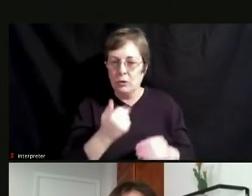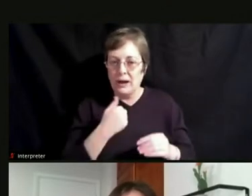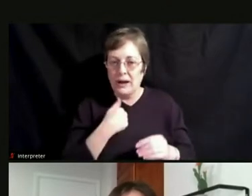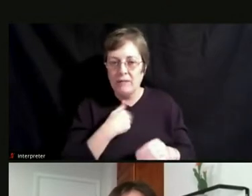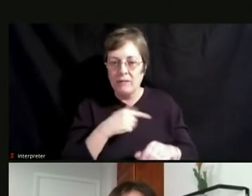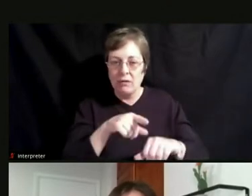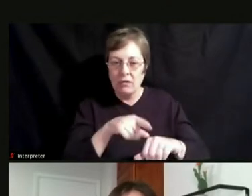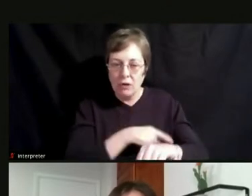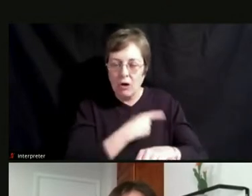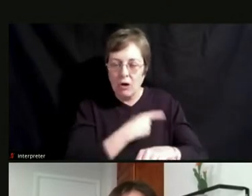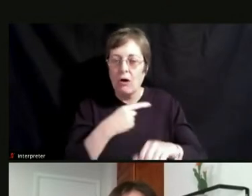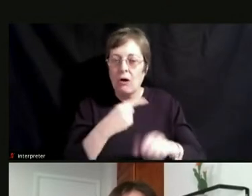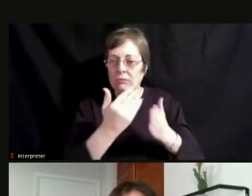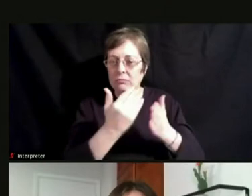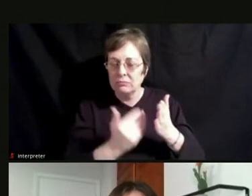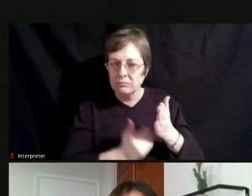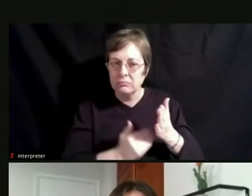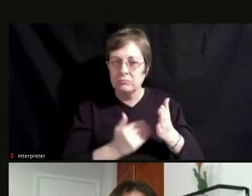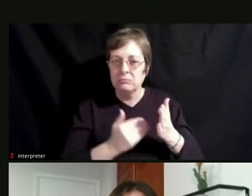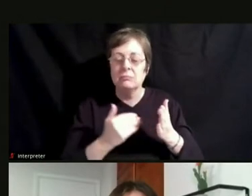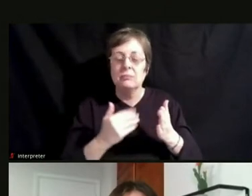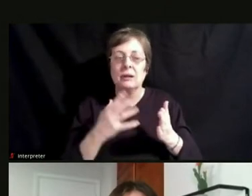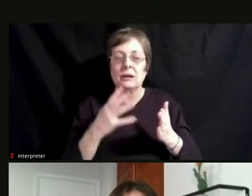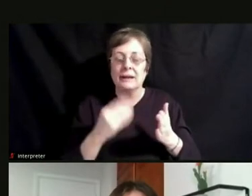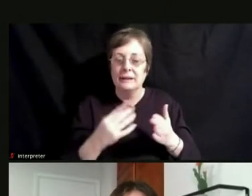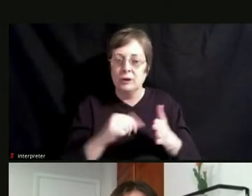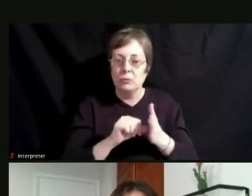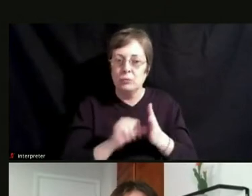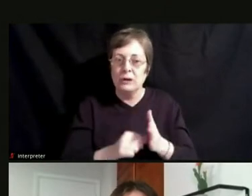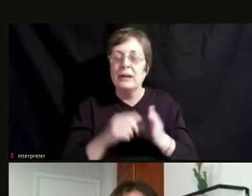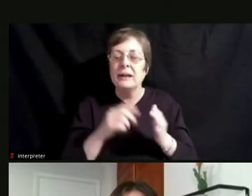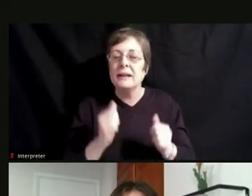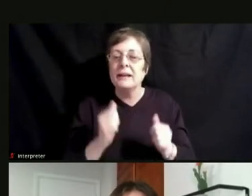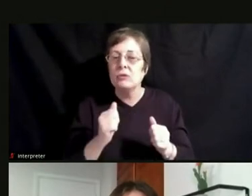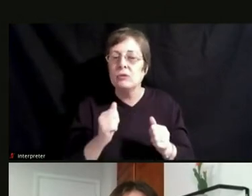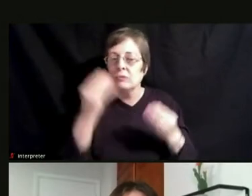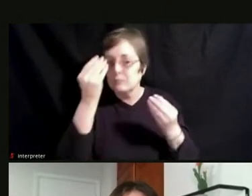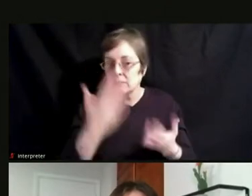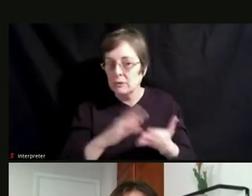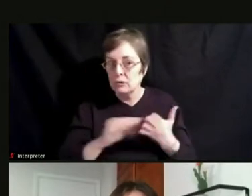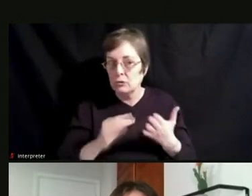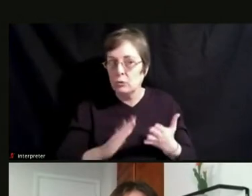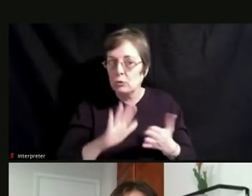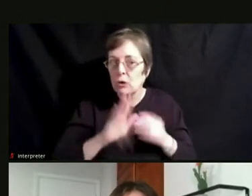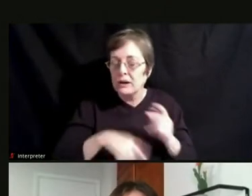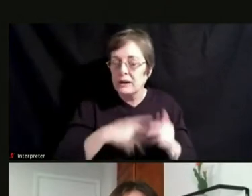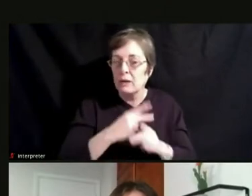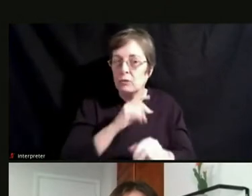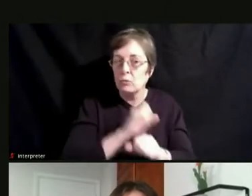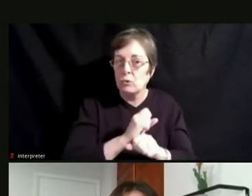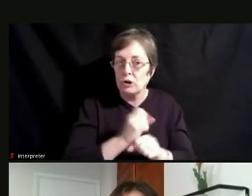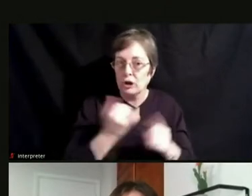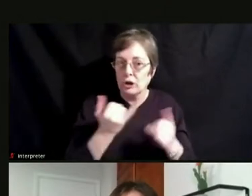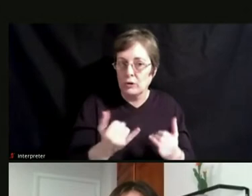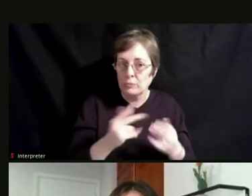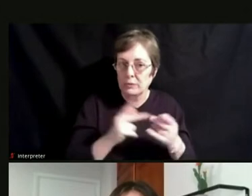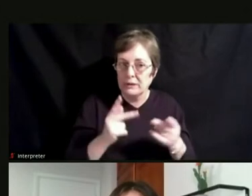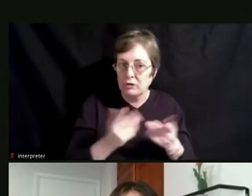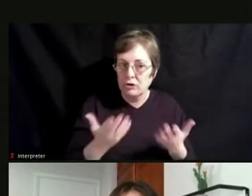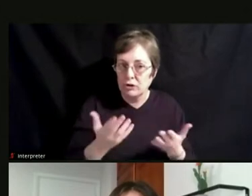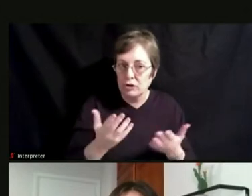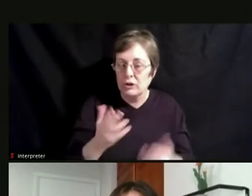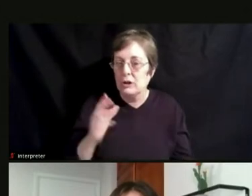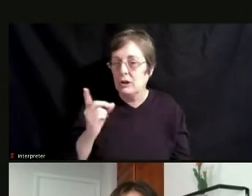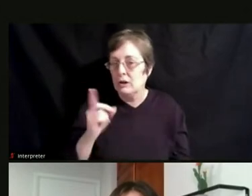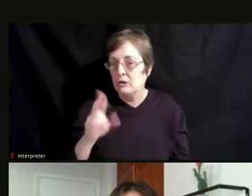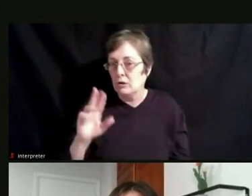all of you guys to answer this question. Can you share with our students the type of work you do in your current position? And I'll throw it off to Dr. Chung first,